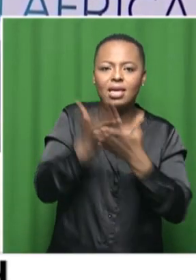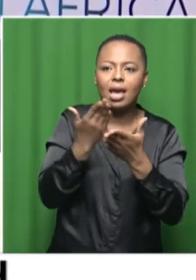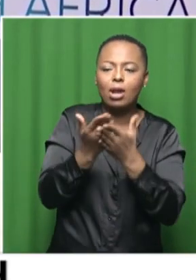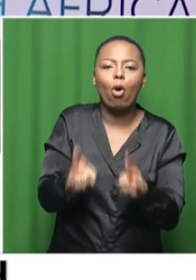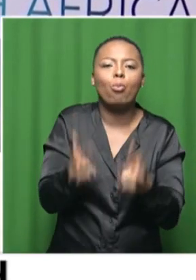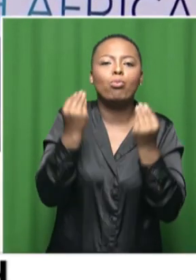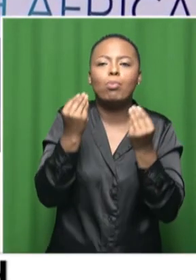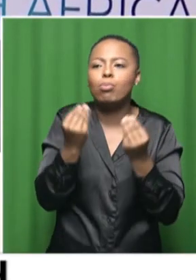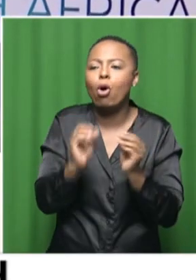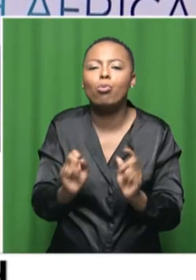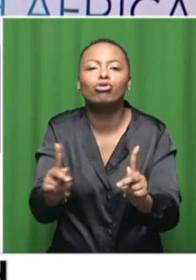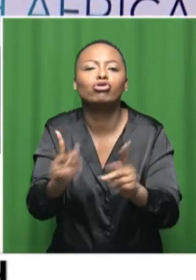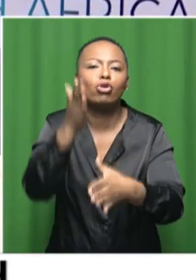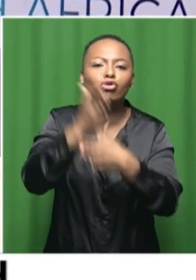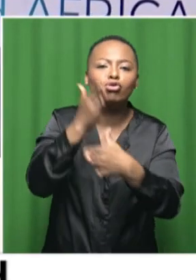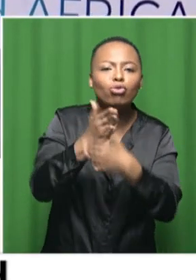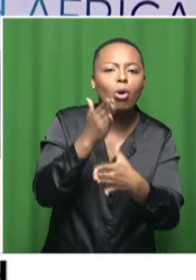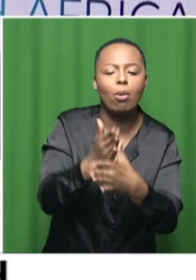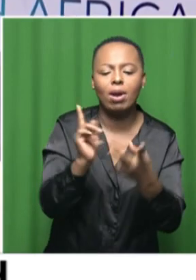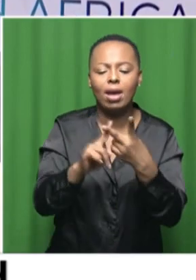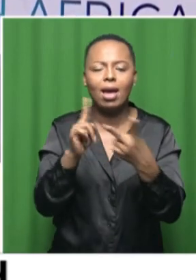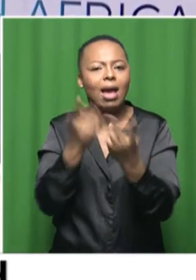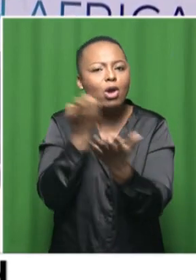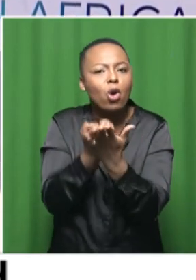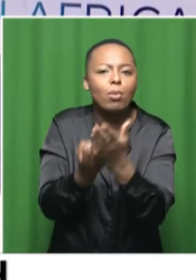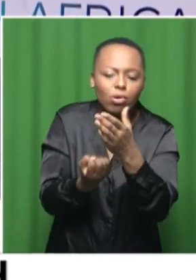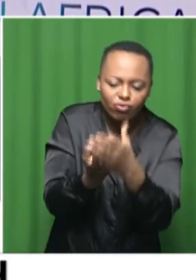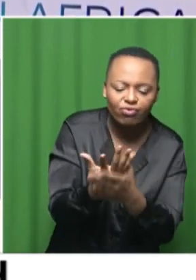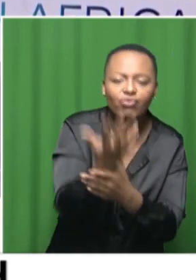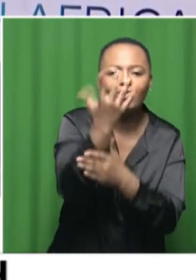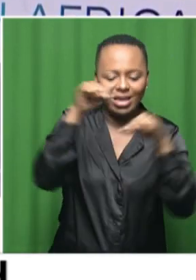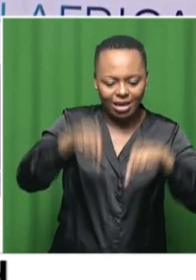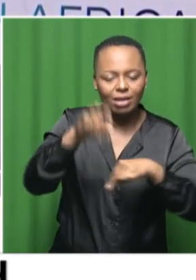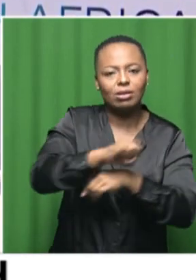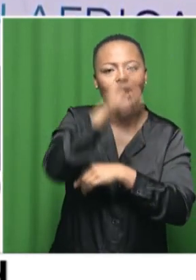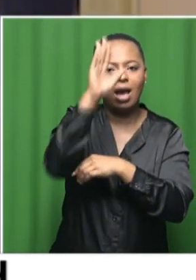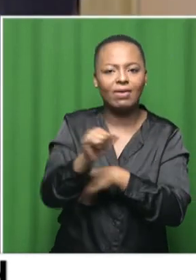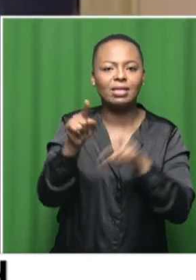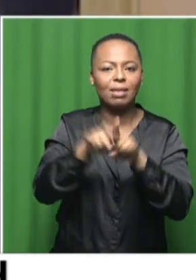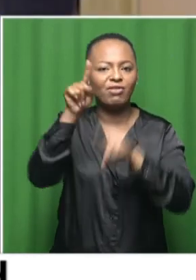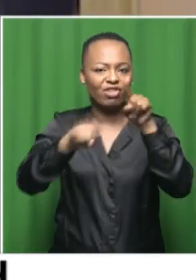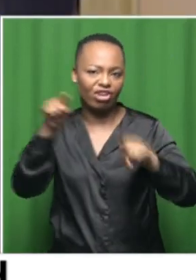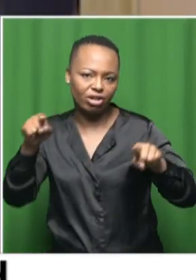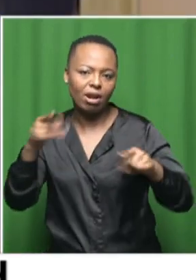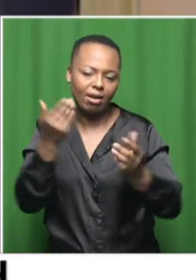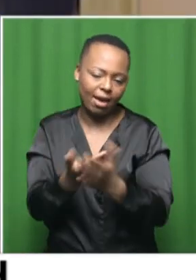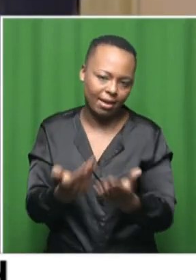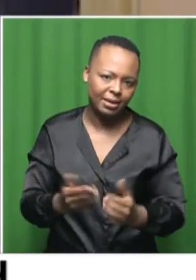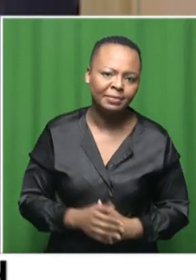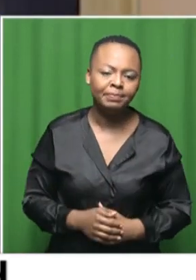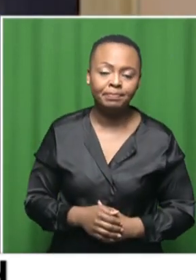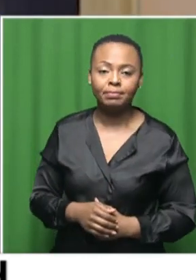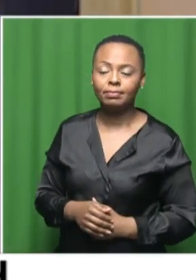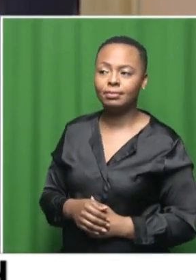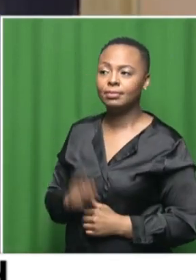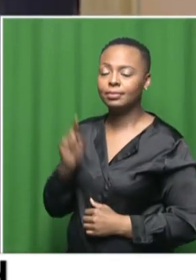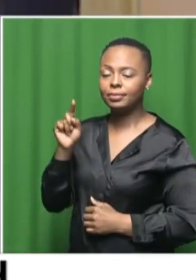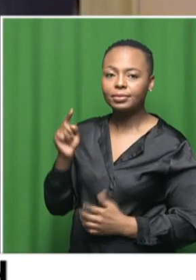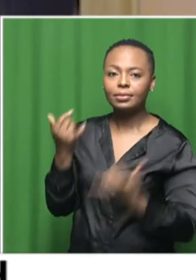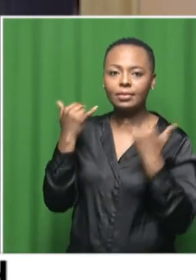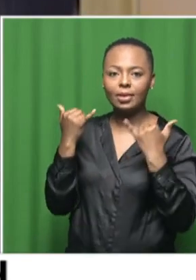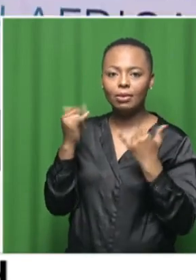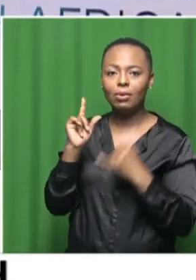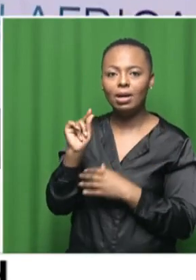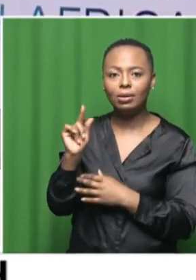and also the growth of the South African economy and its diversification. I tell you what, Dr. Ramokgopa, I am going to hound